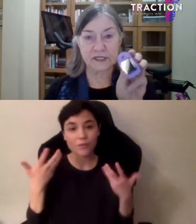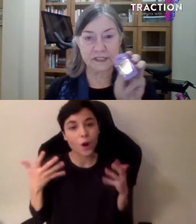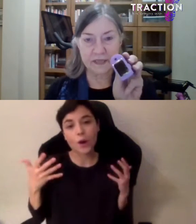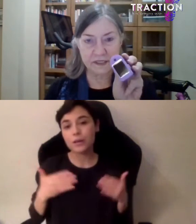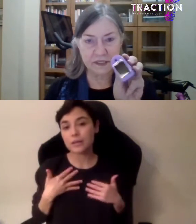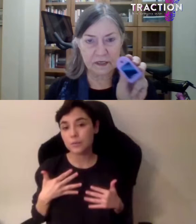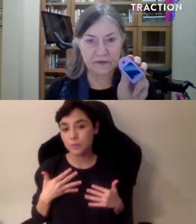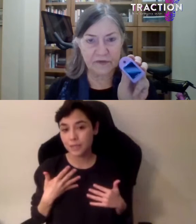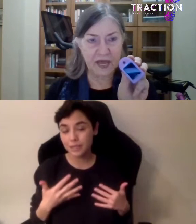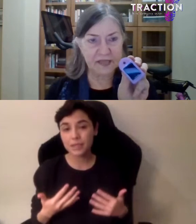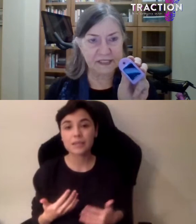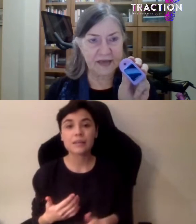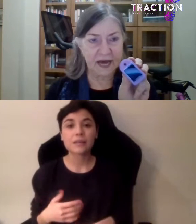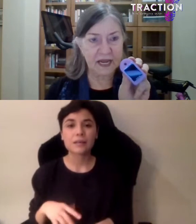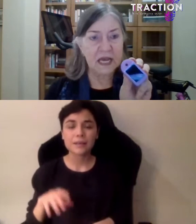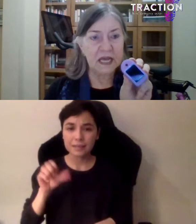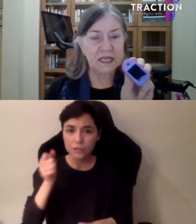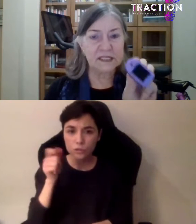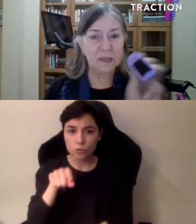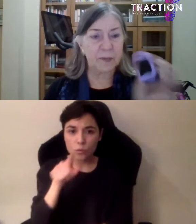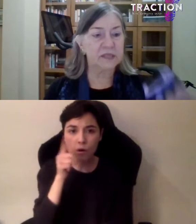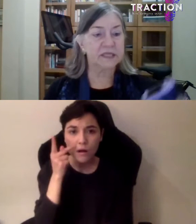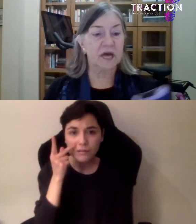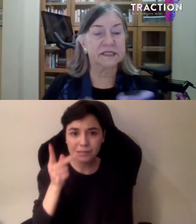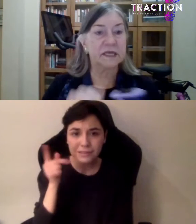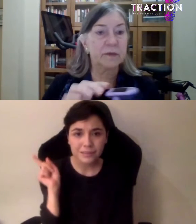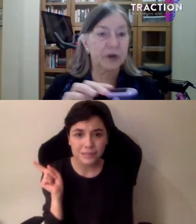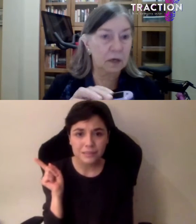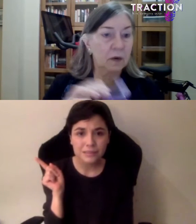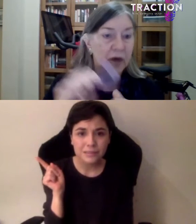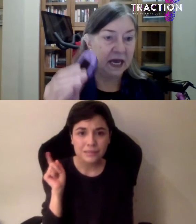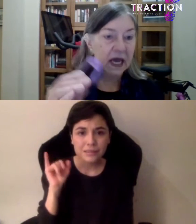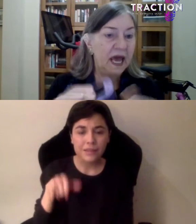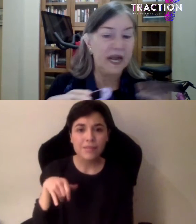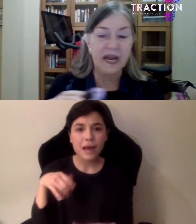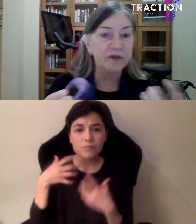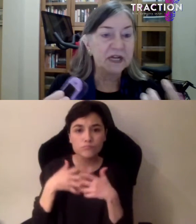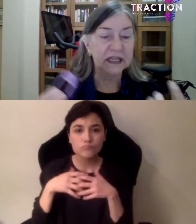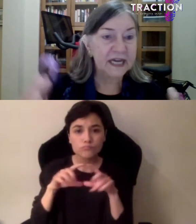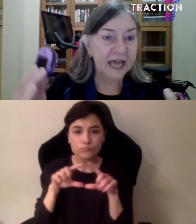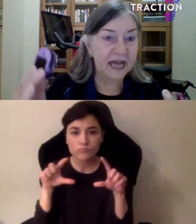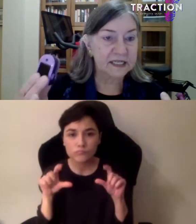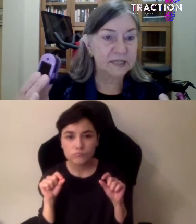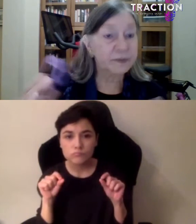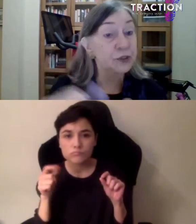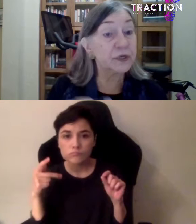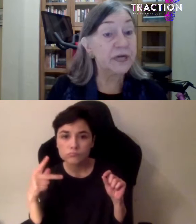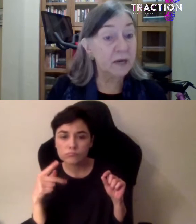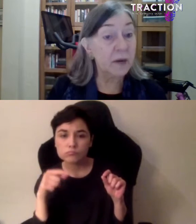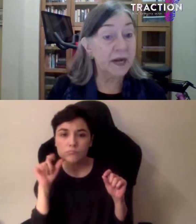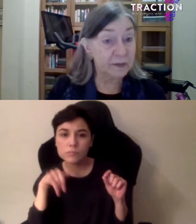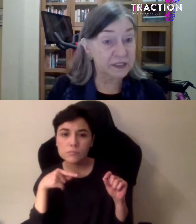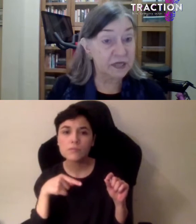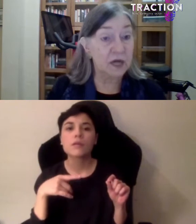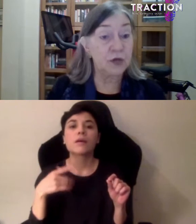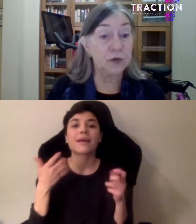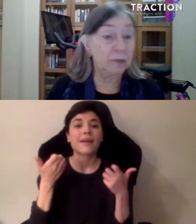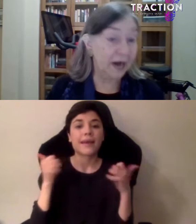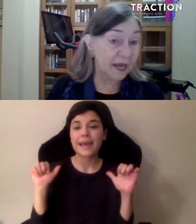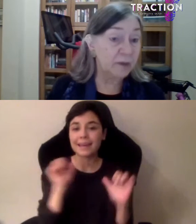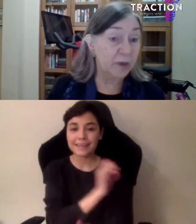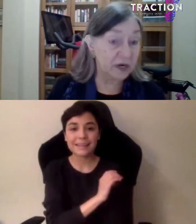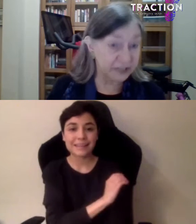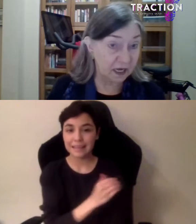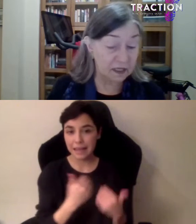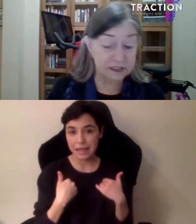I don't know if you can see this. If you can see that. This is a pulse oximeter, okay? And every clinic has these, but you can get them on Amazon, or